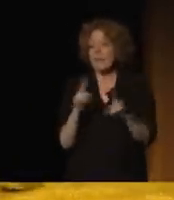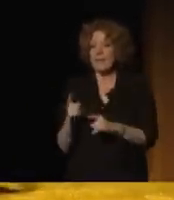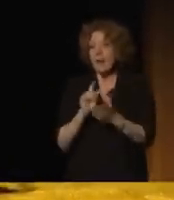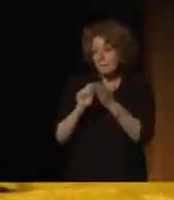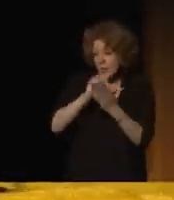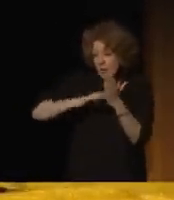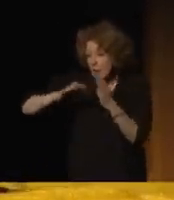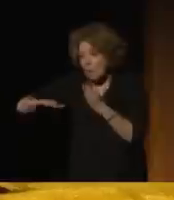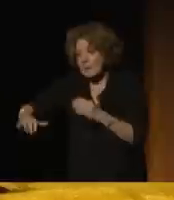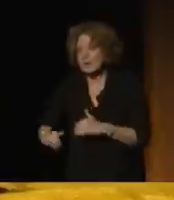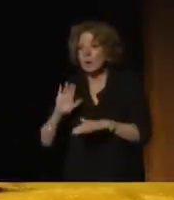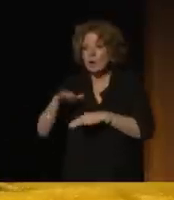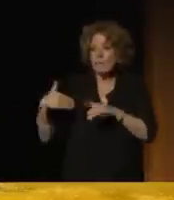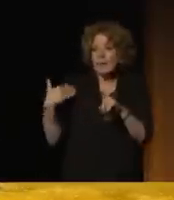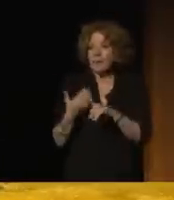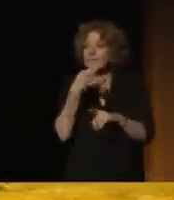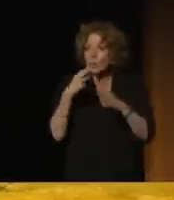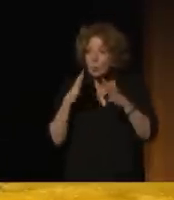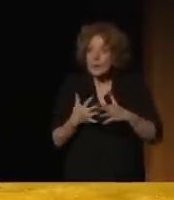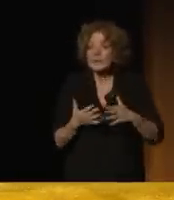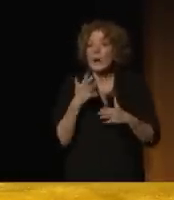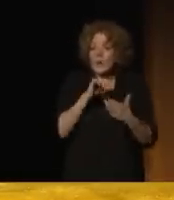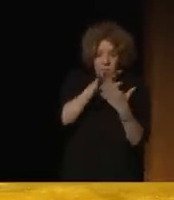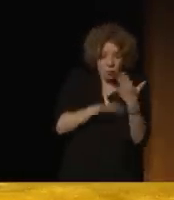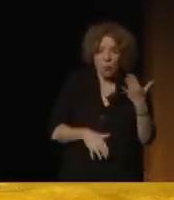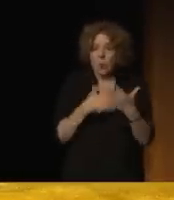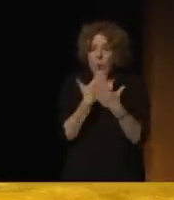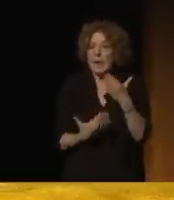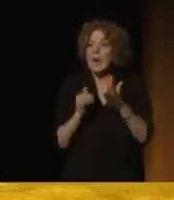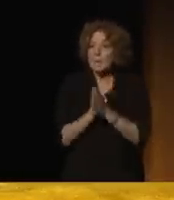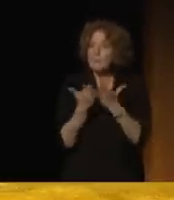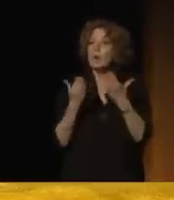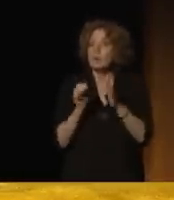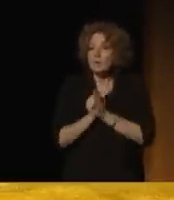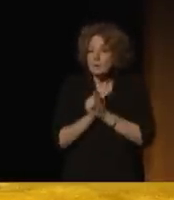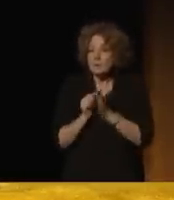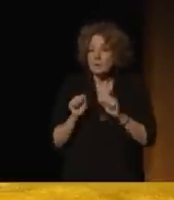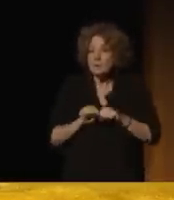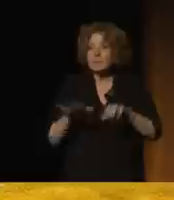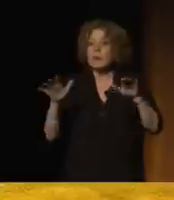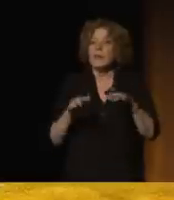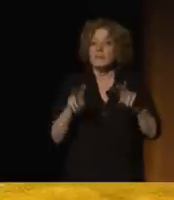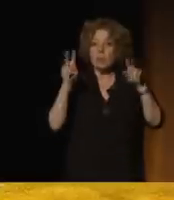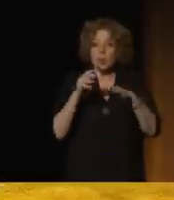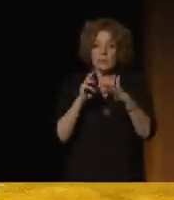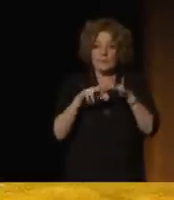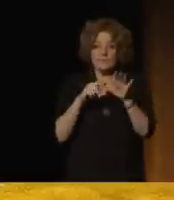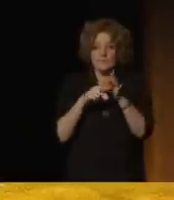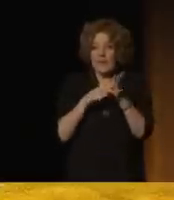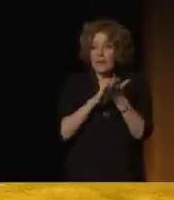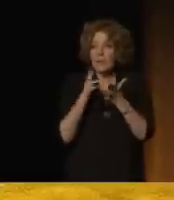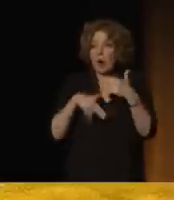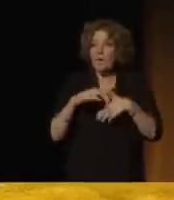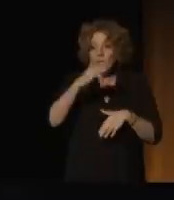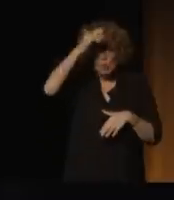written a lot about it over the last number of weeks. I just had a piece. There's this book out in America right now called The Faith of Donald Trump by Brody and these guys,